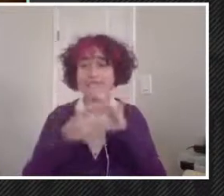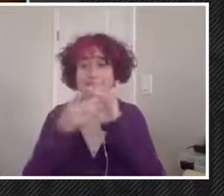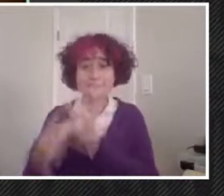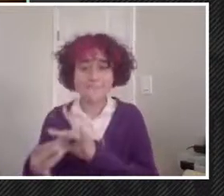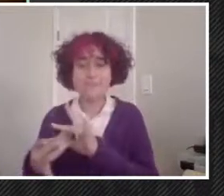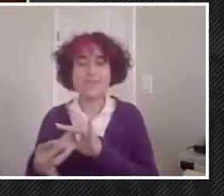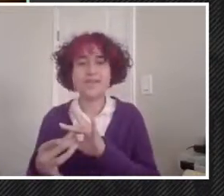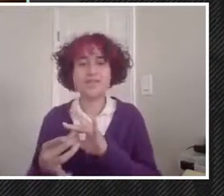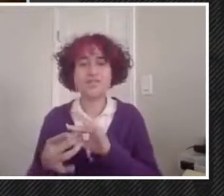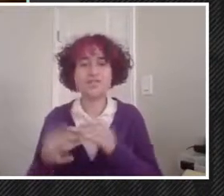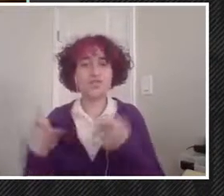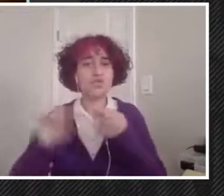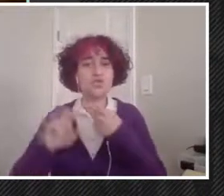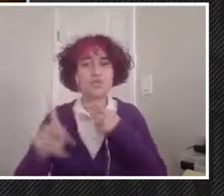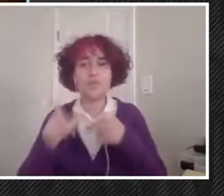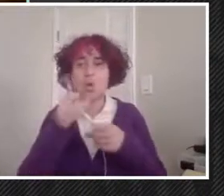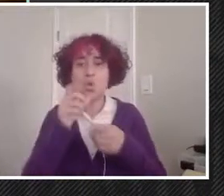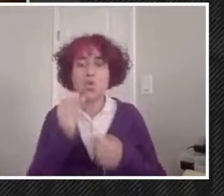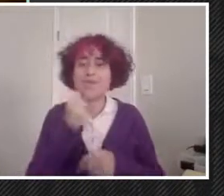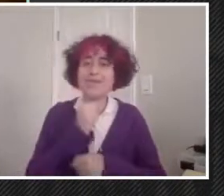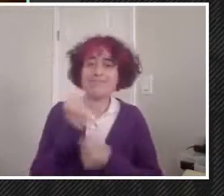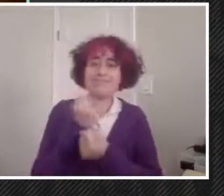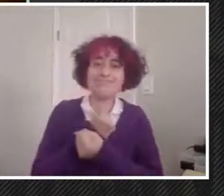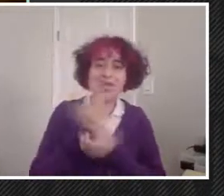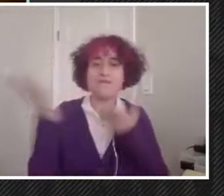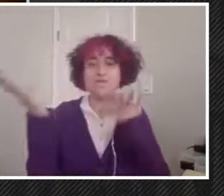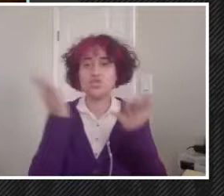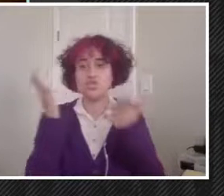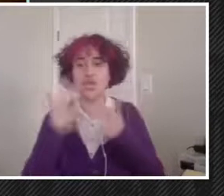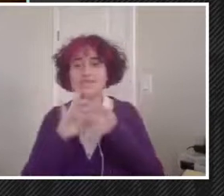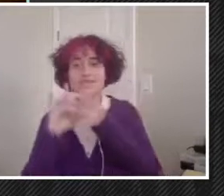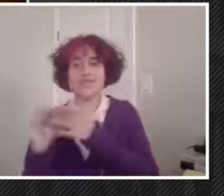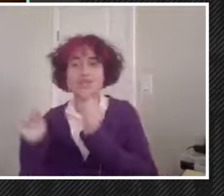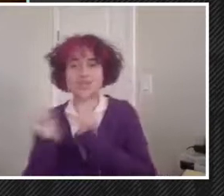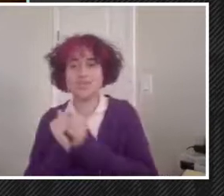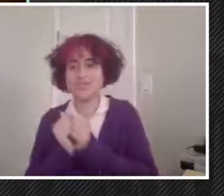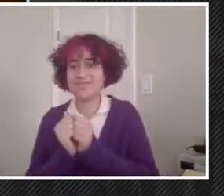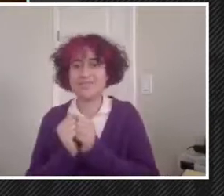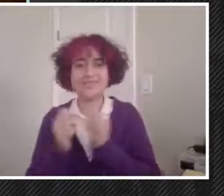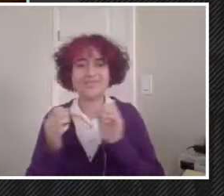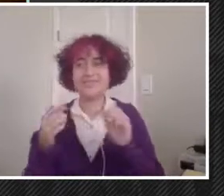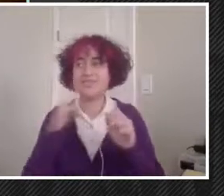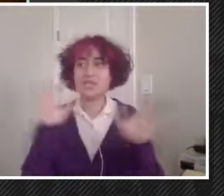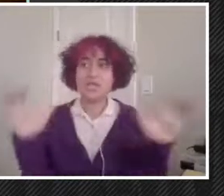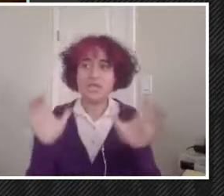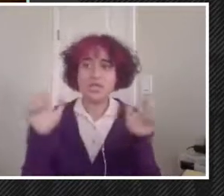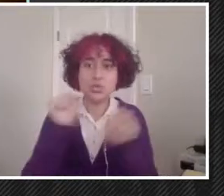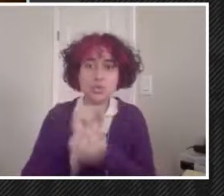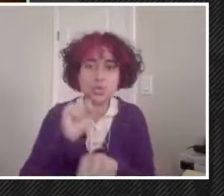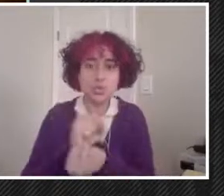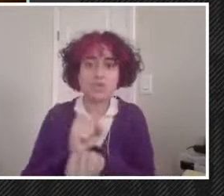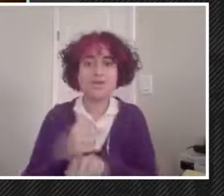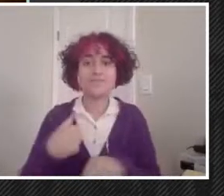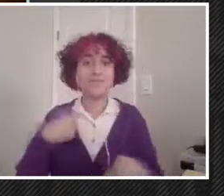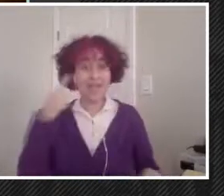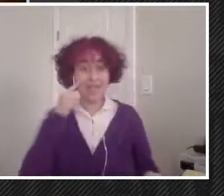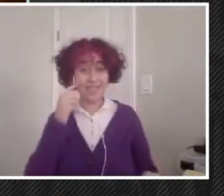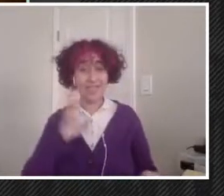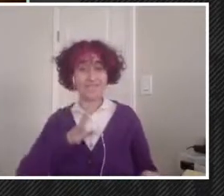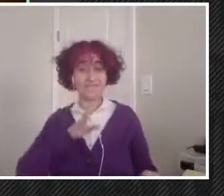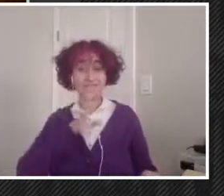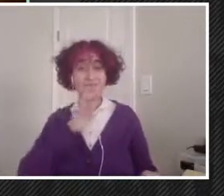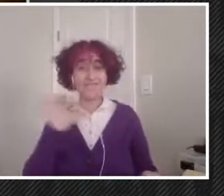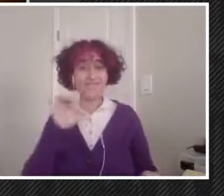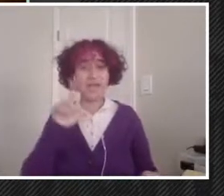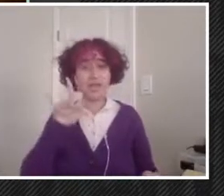care about to be committed to this work? You know, and I think that voices like Lewis and Brandon and